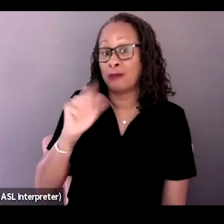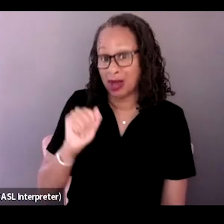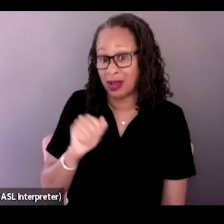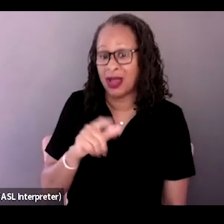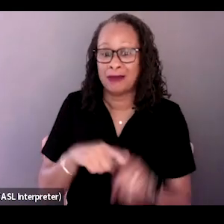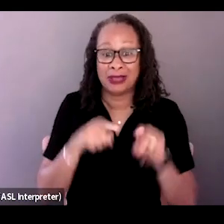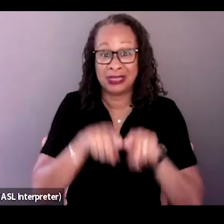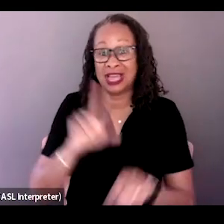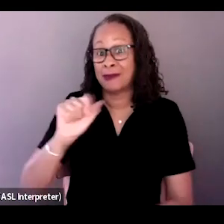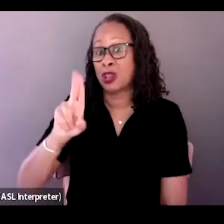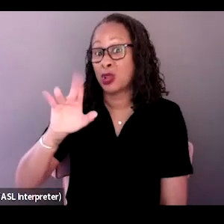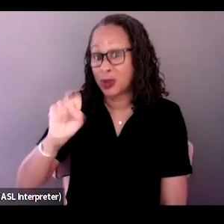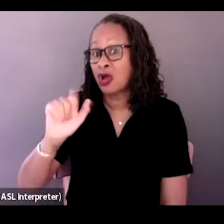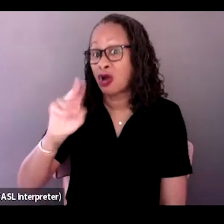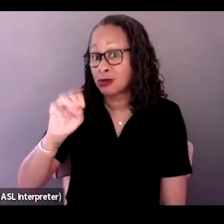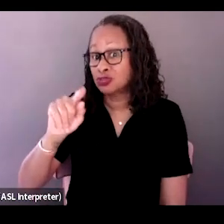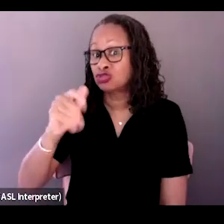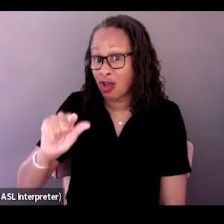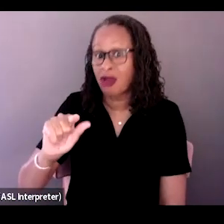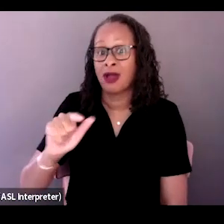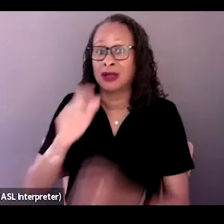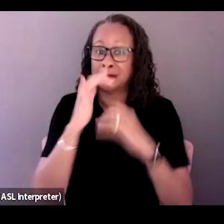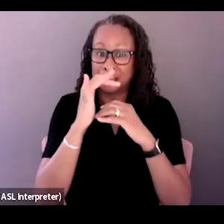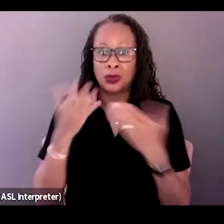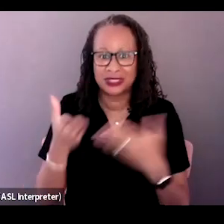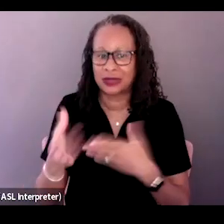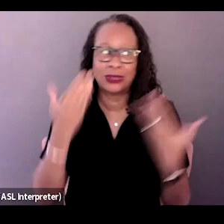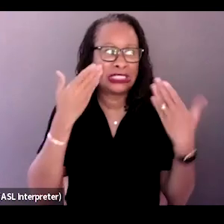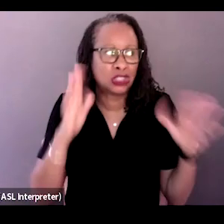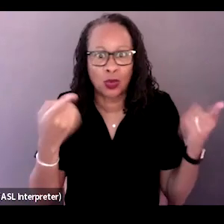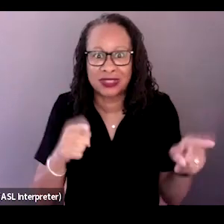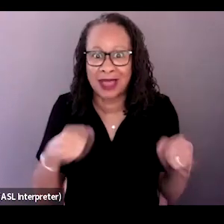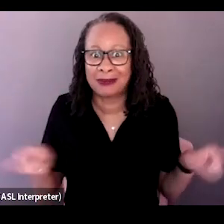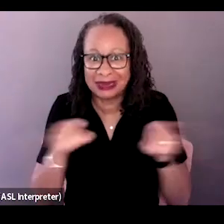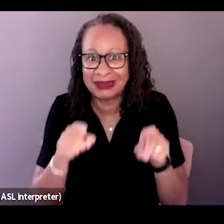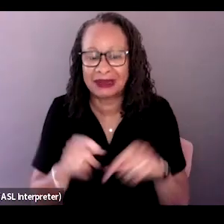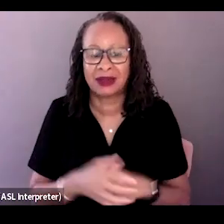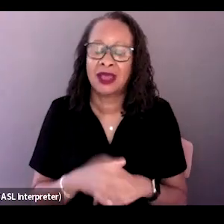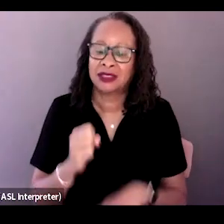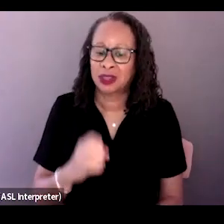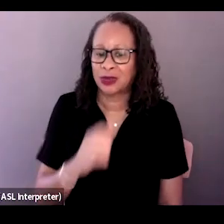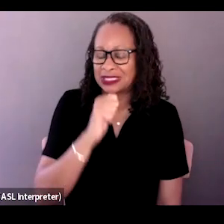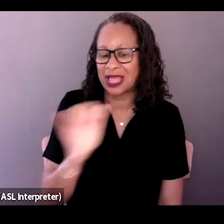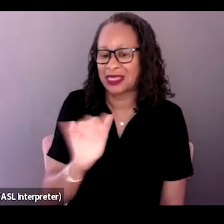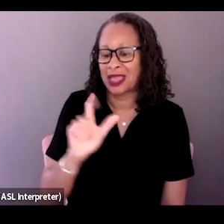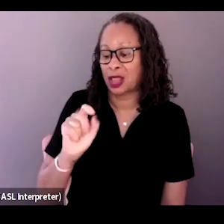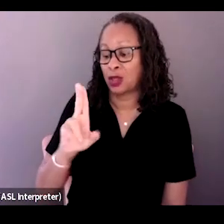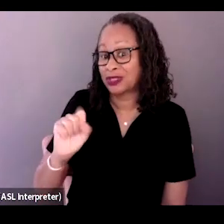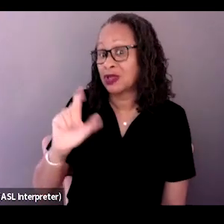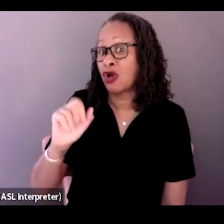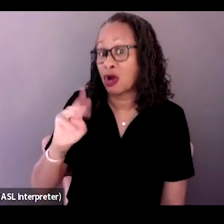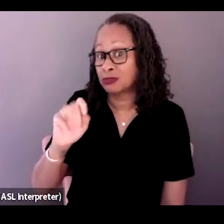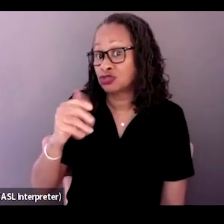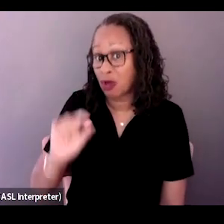there, who was not in the know about what was going on. And so it's not like with Louis Armstrong, what I